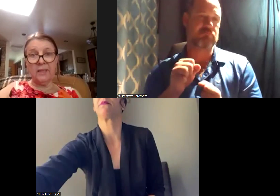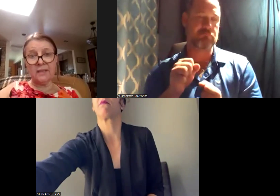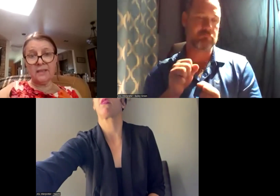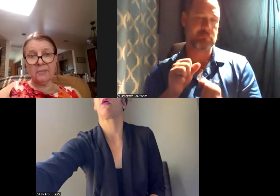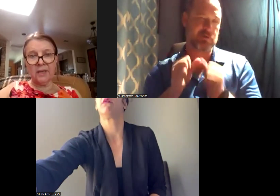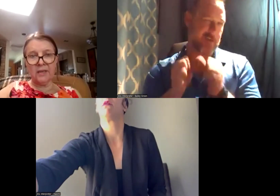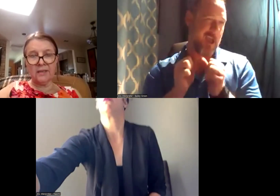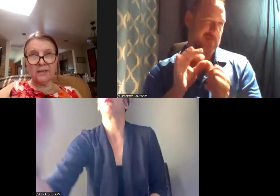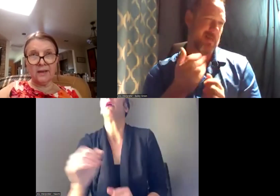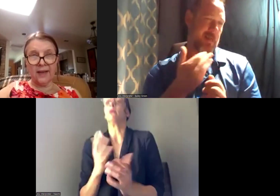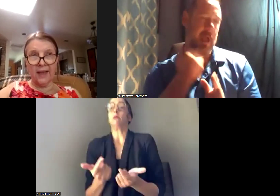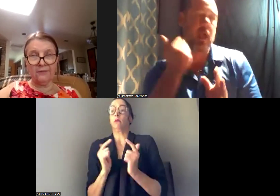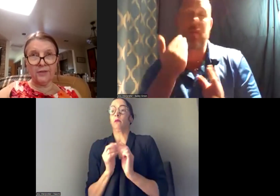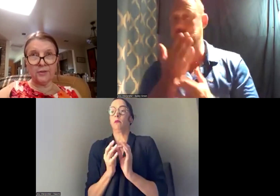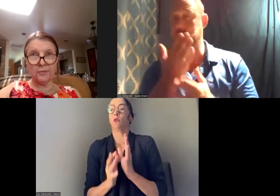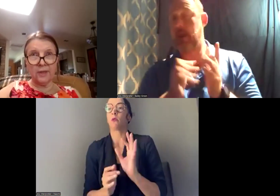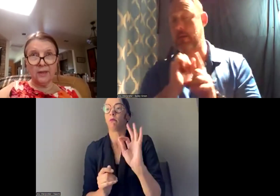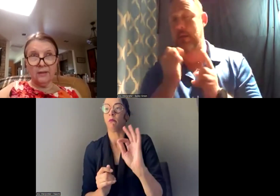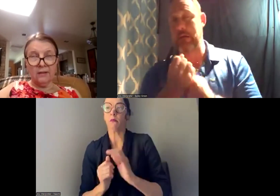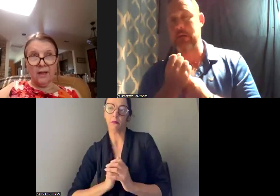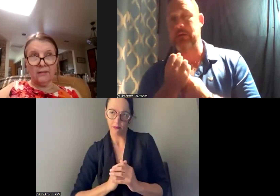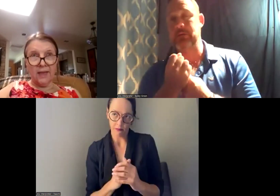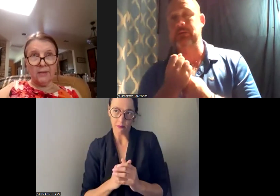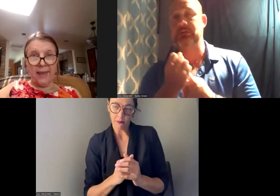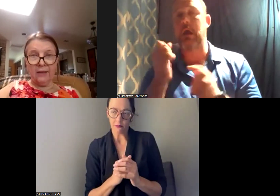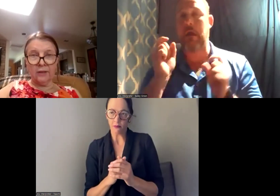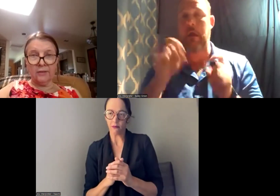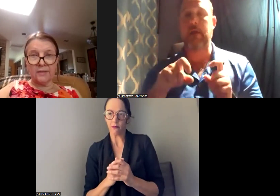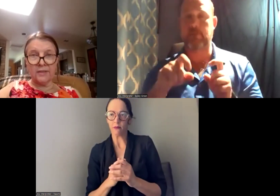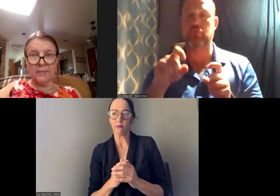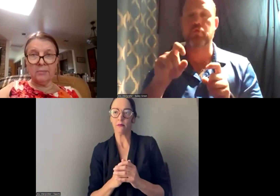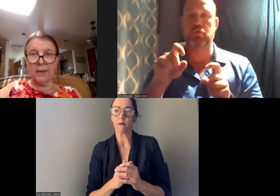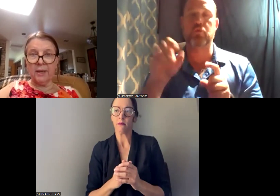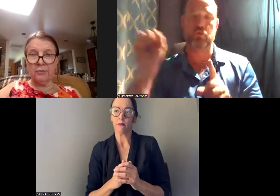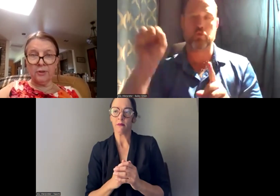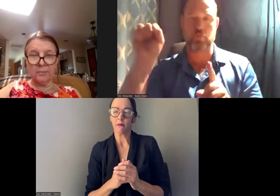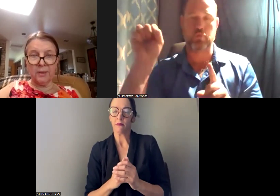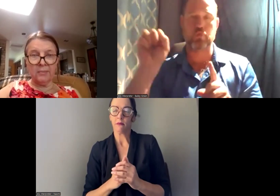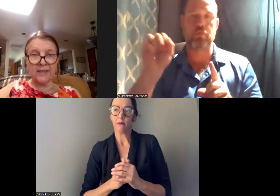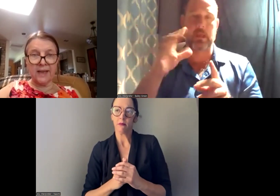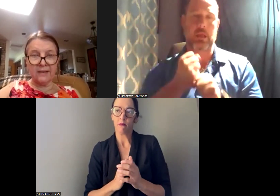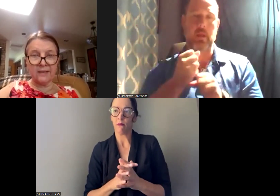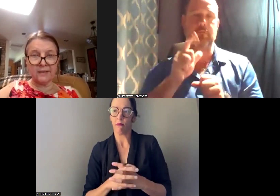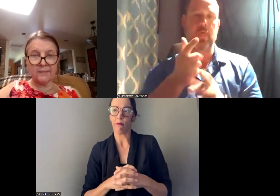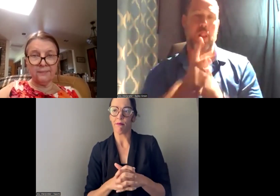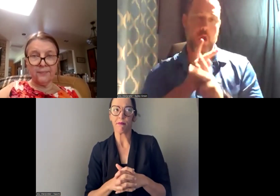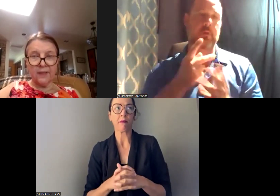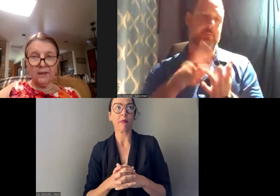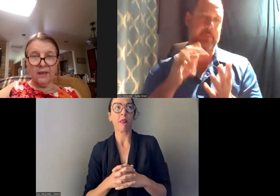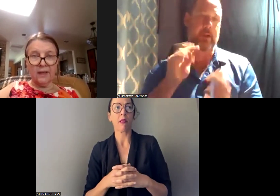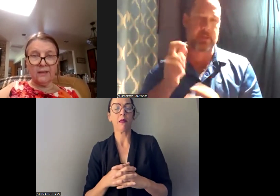it means in some cases that I have to get bank loans to meet my payroll and pay my